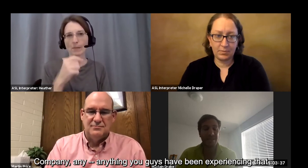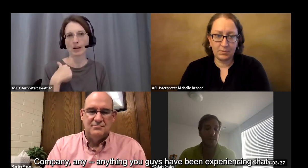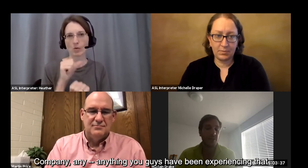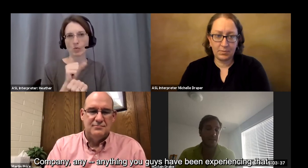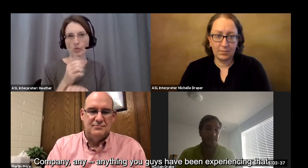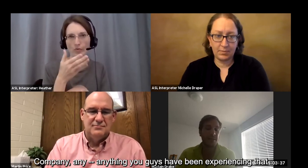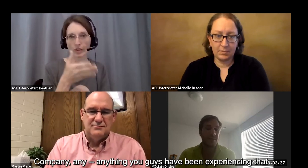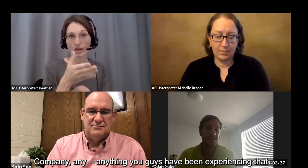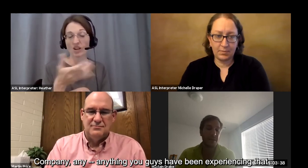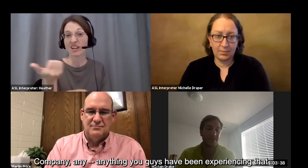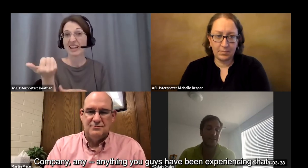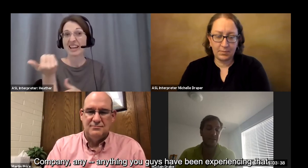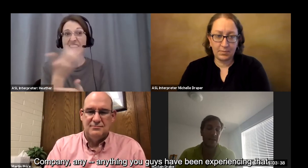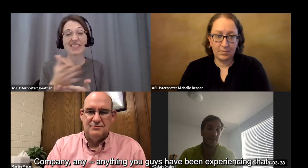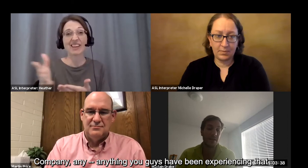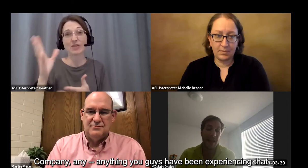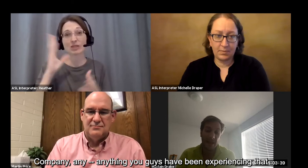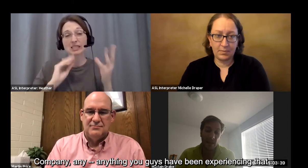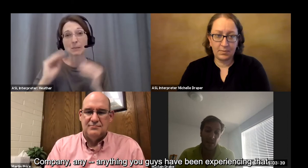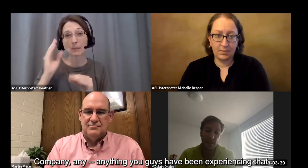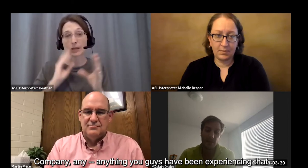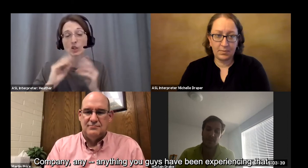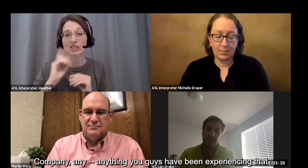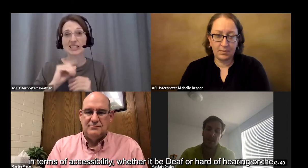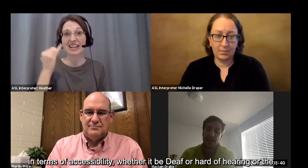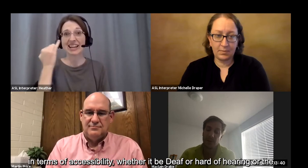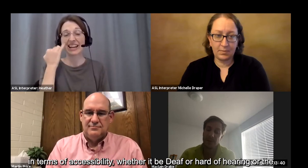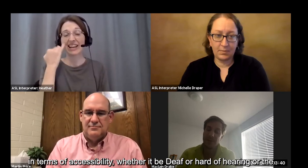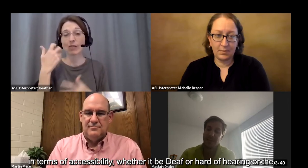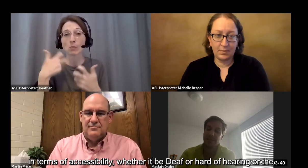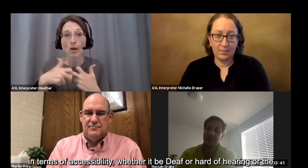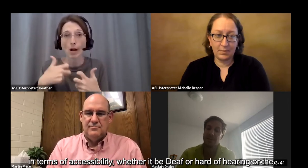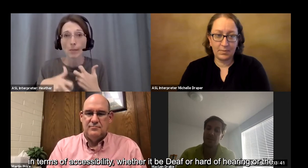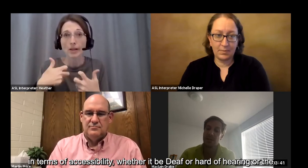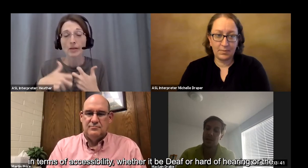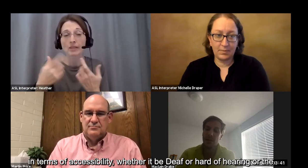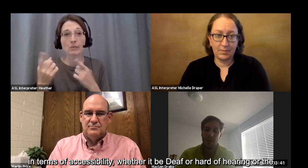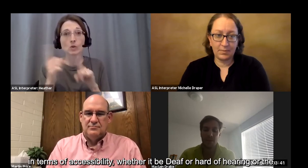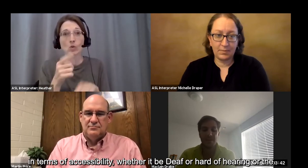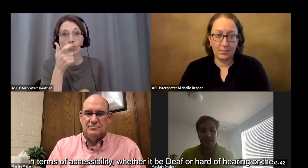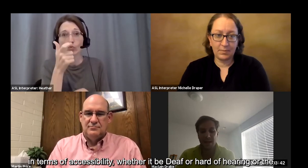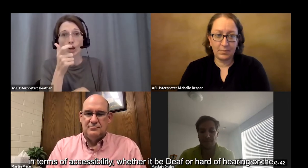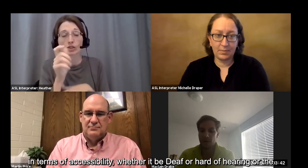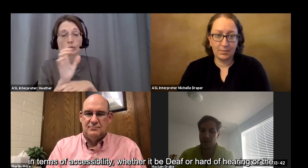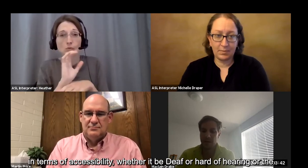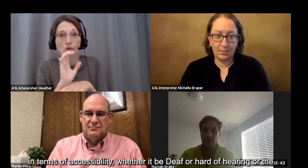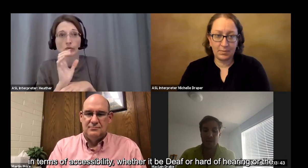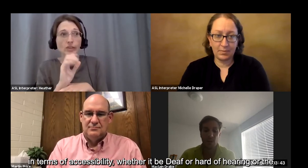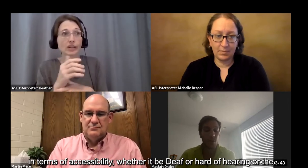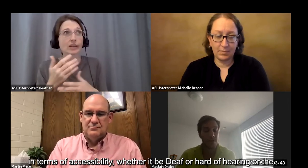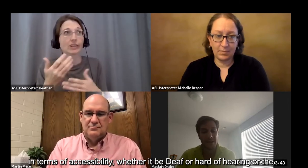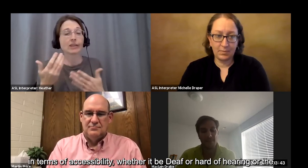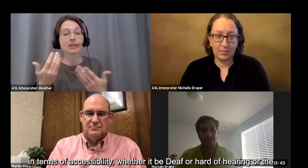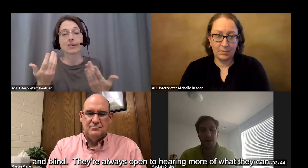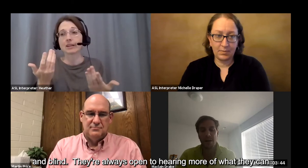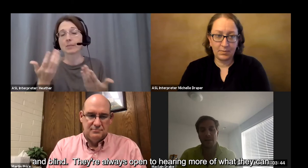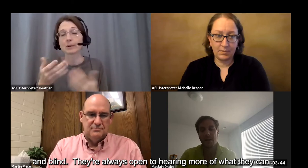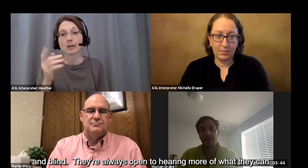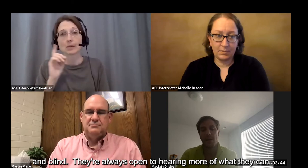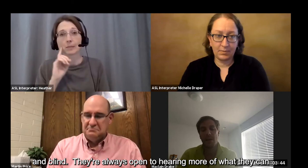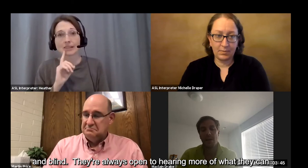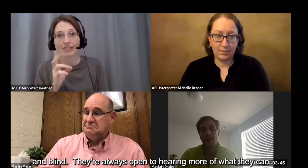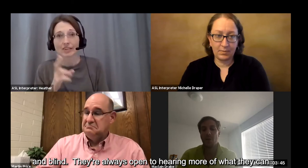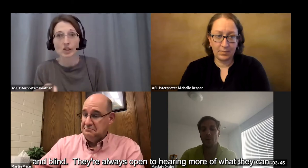Any things that you guys have been experiencing that they're lacking in terms of the theater accessibility, whether it be deaf or hard of hearing or the deaf and